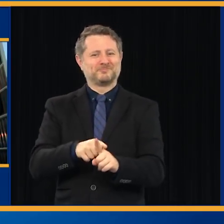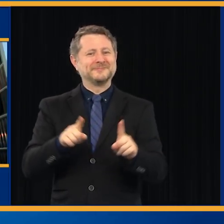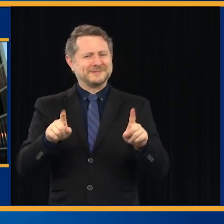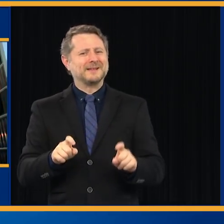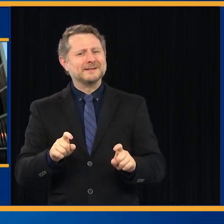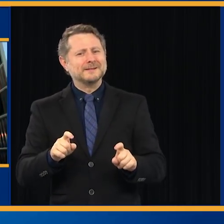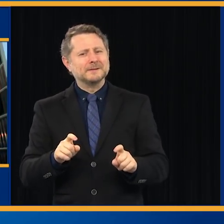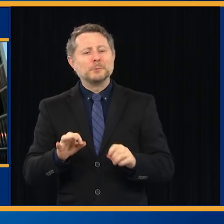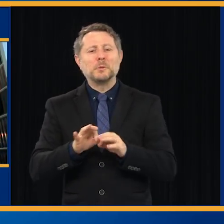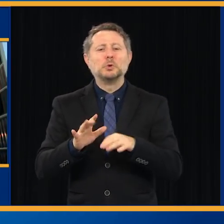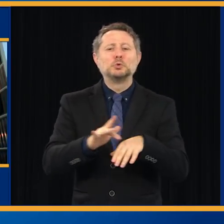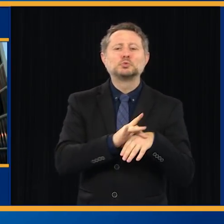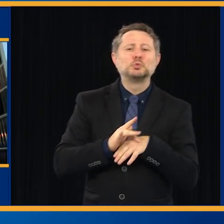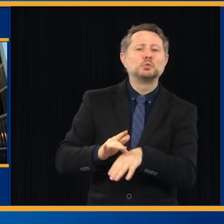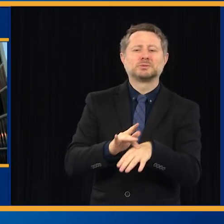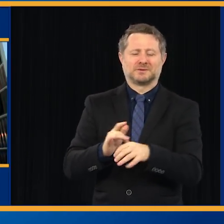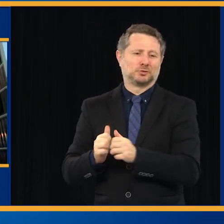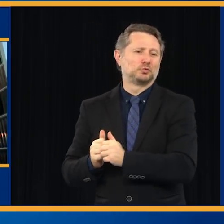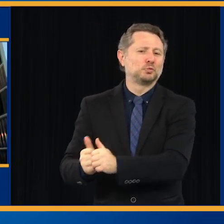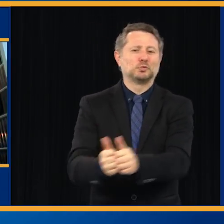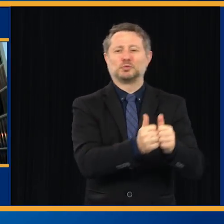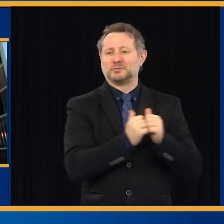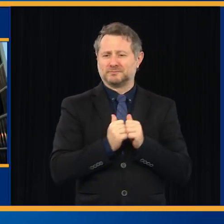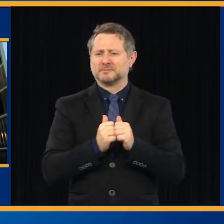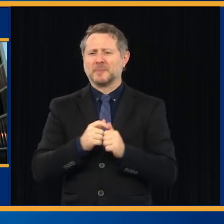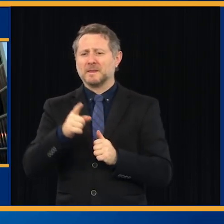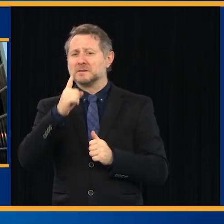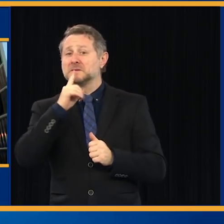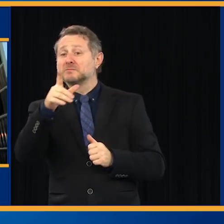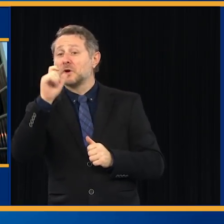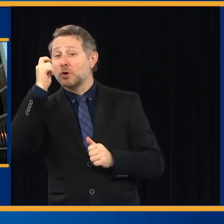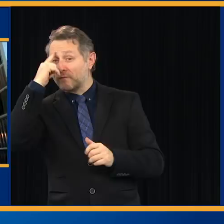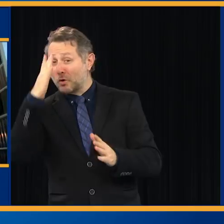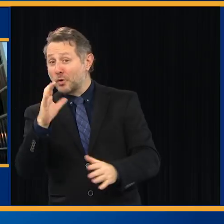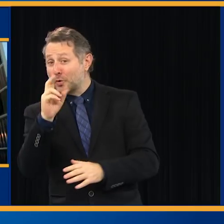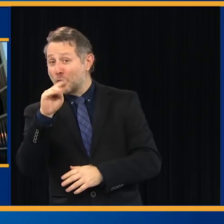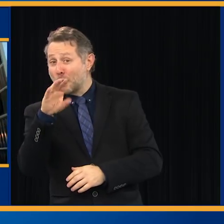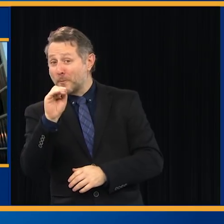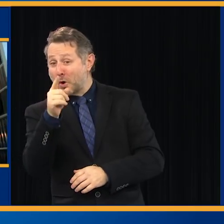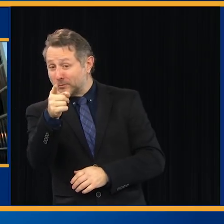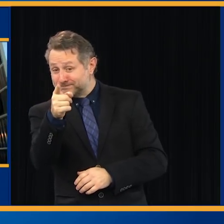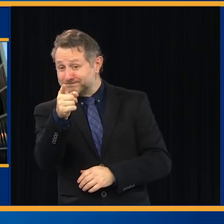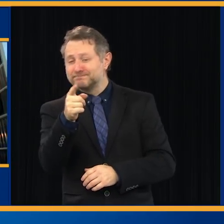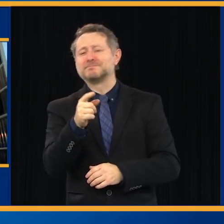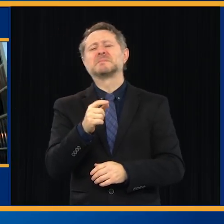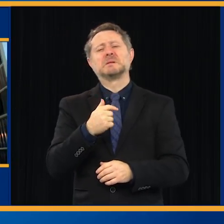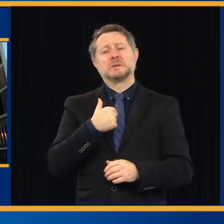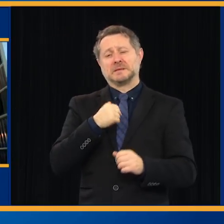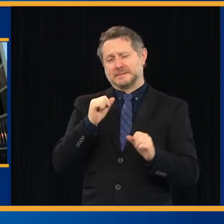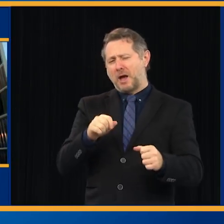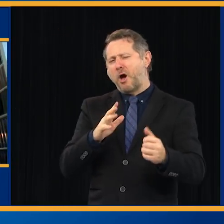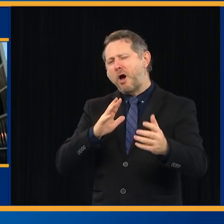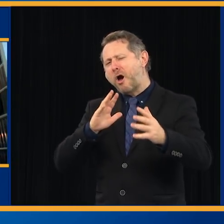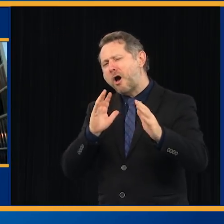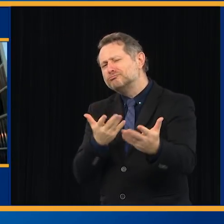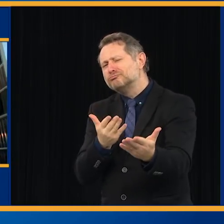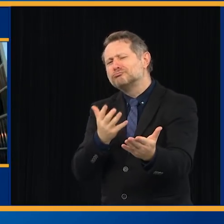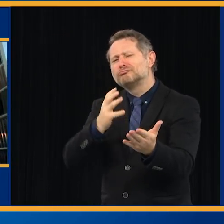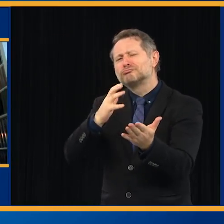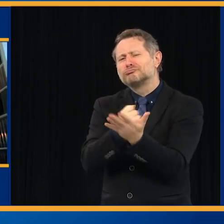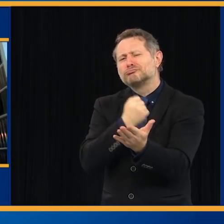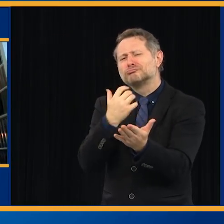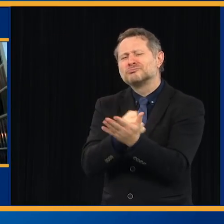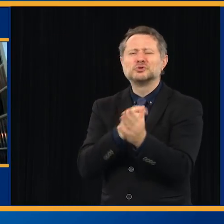and significant. As you pointed out, Governor Cuomo, we can actually pool the brain power that exists, the great